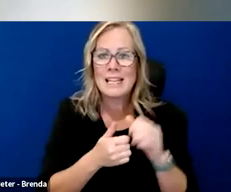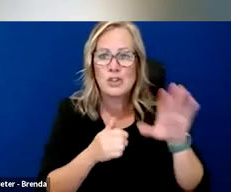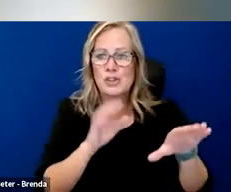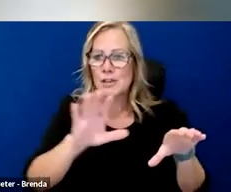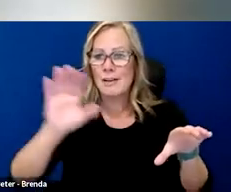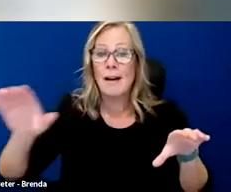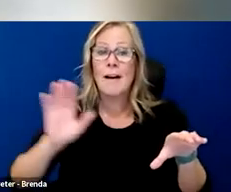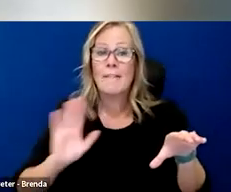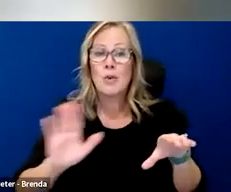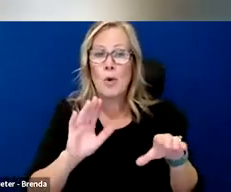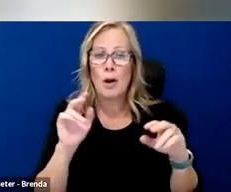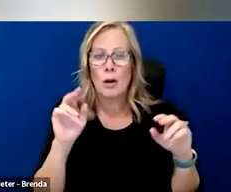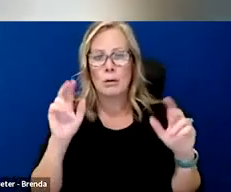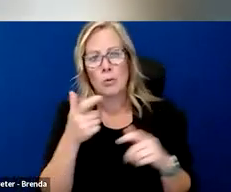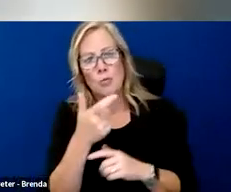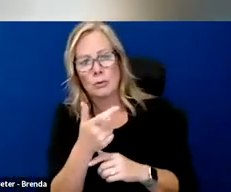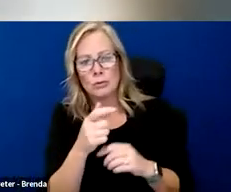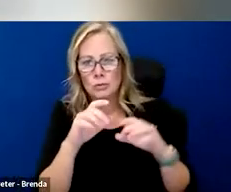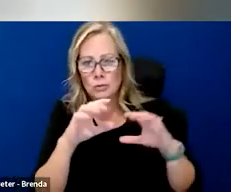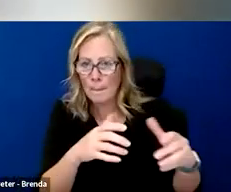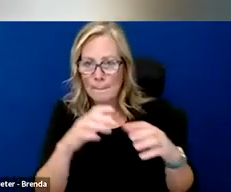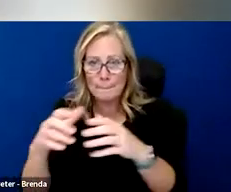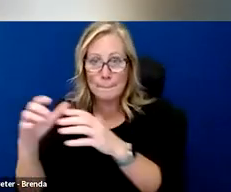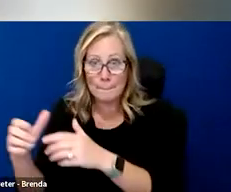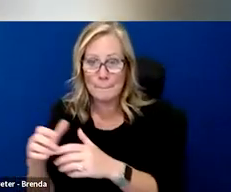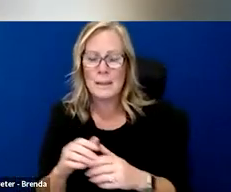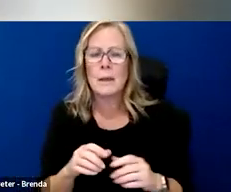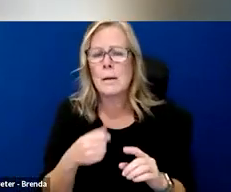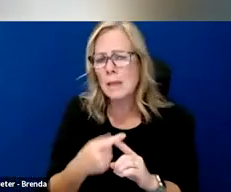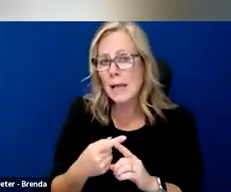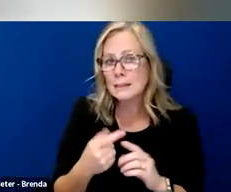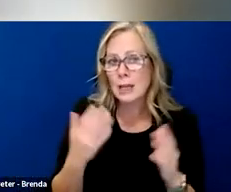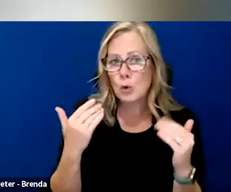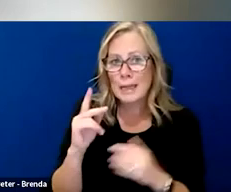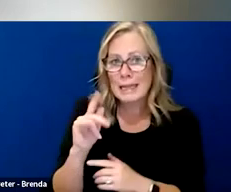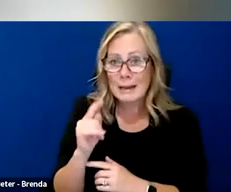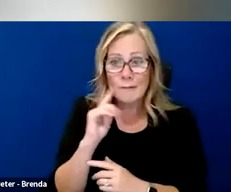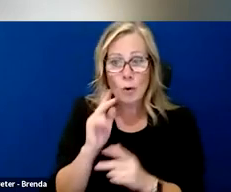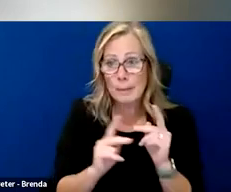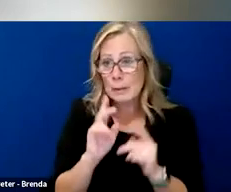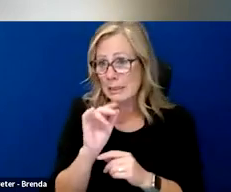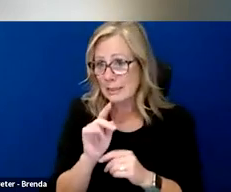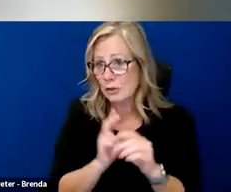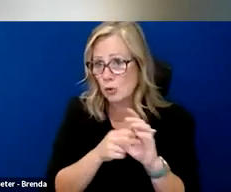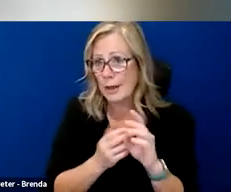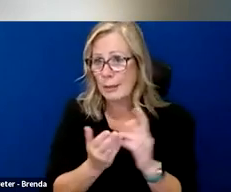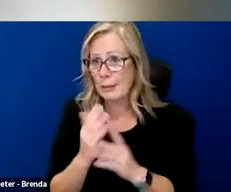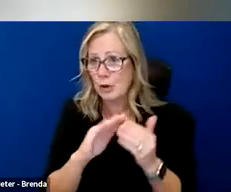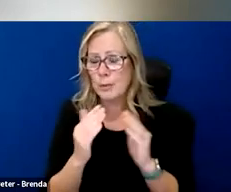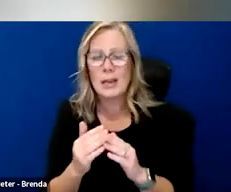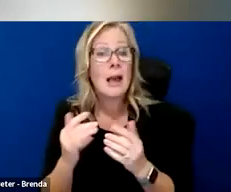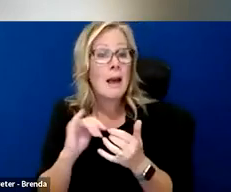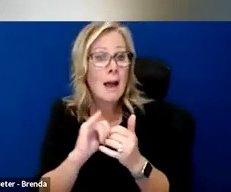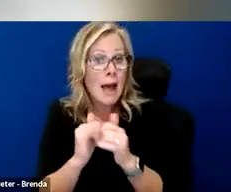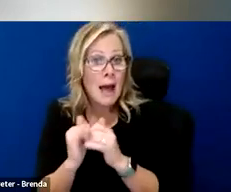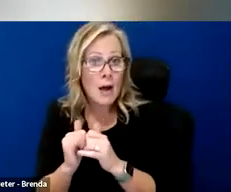parties, and also a cooling kit for folks that have joined in through community, and they'll be notified through email